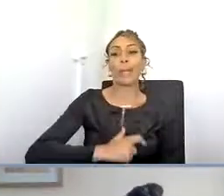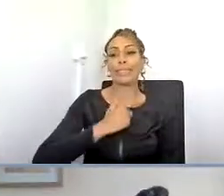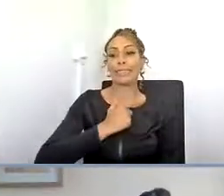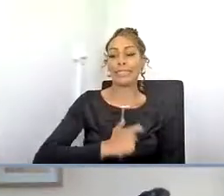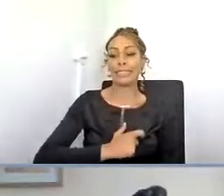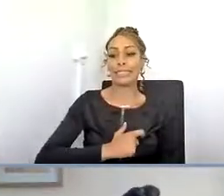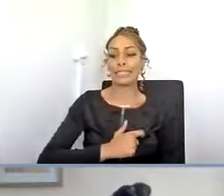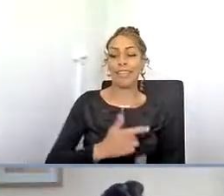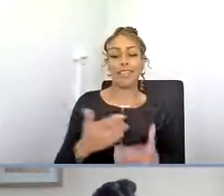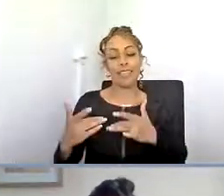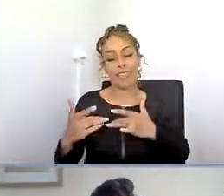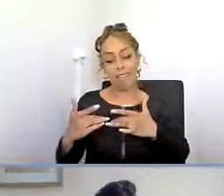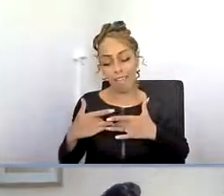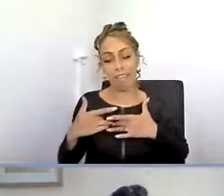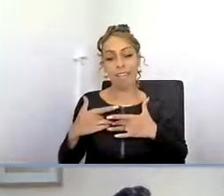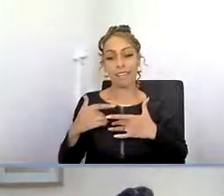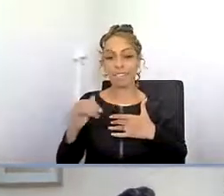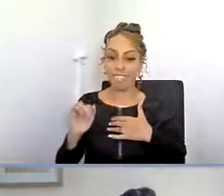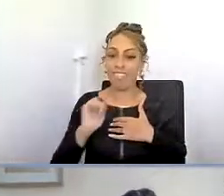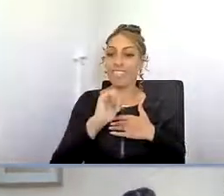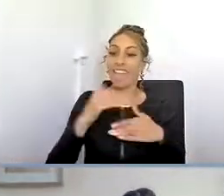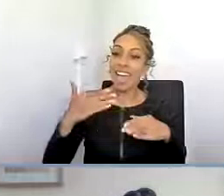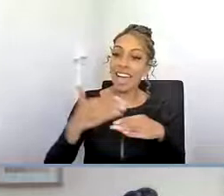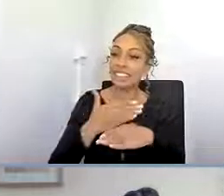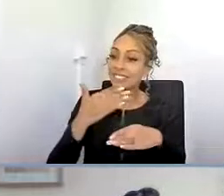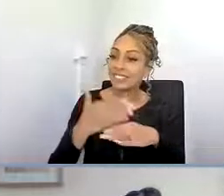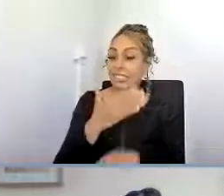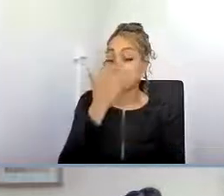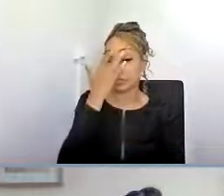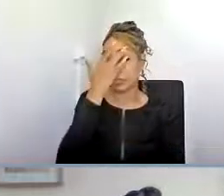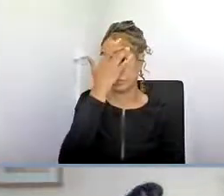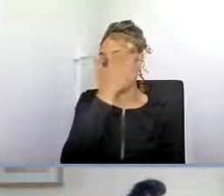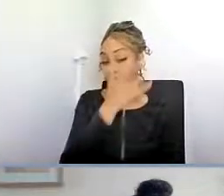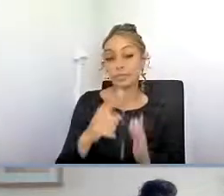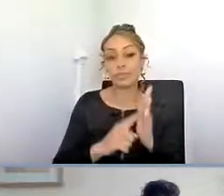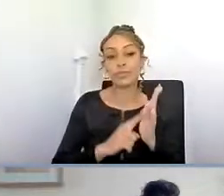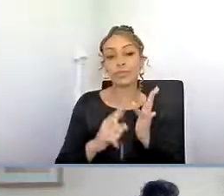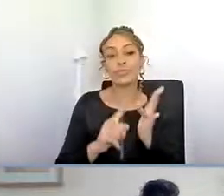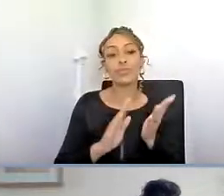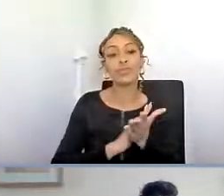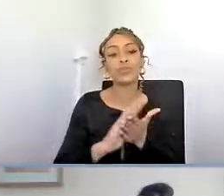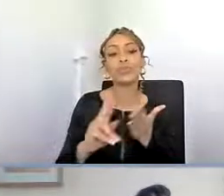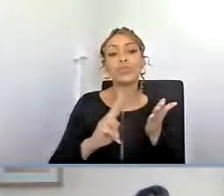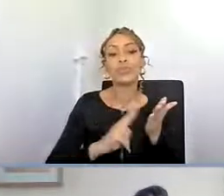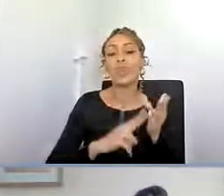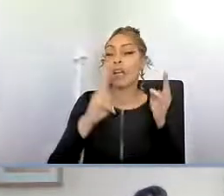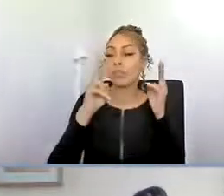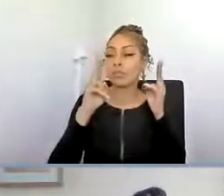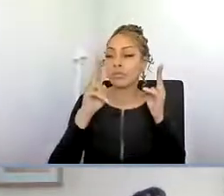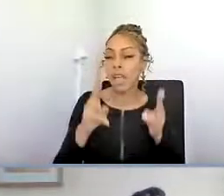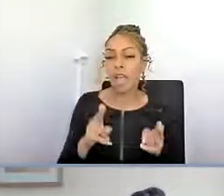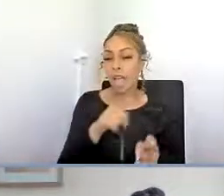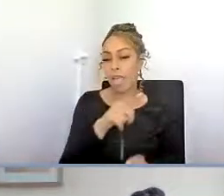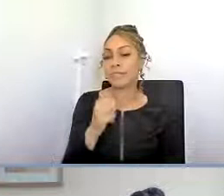at the heart of all Gerwood's activities. John died, I've included his